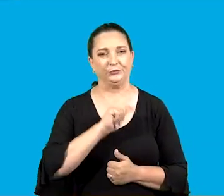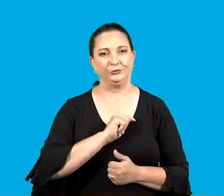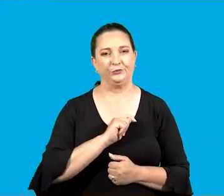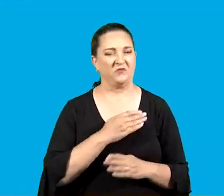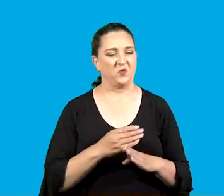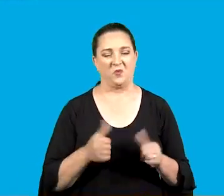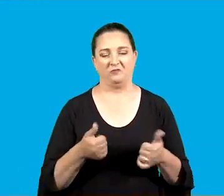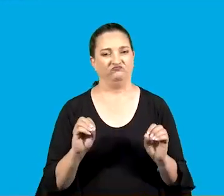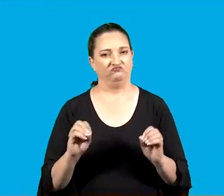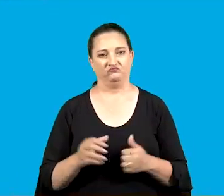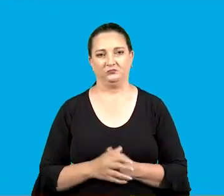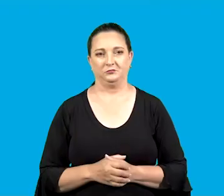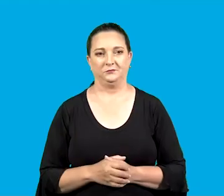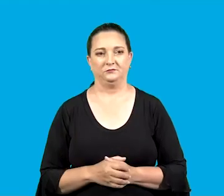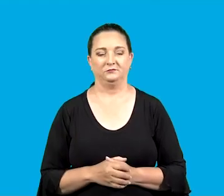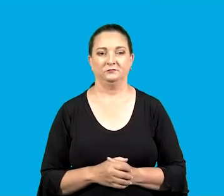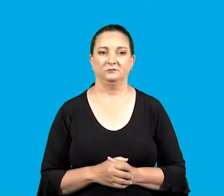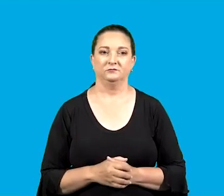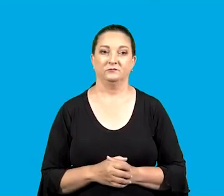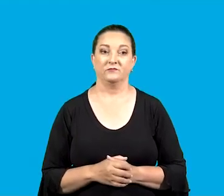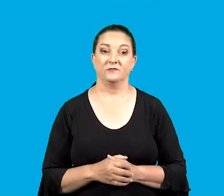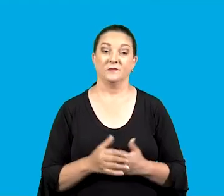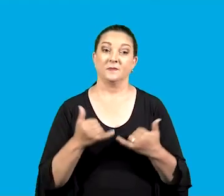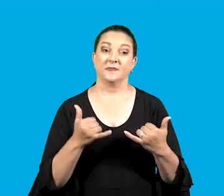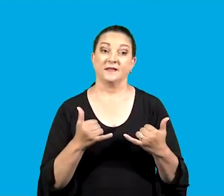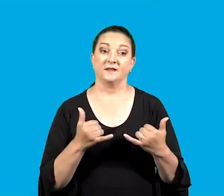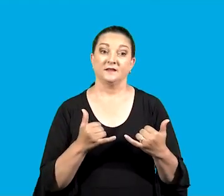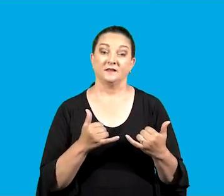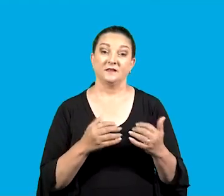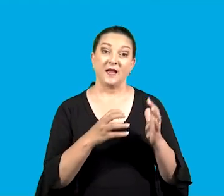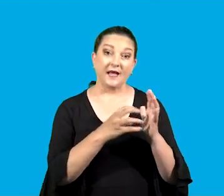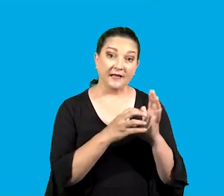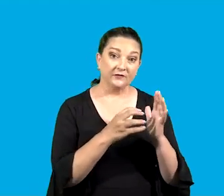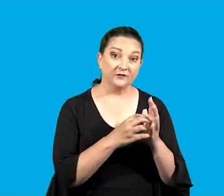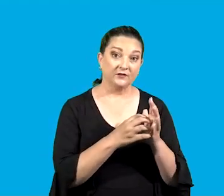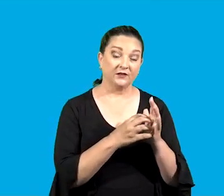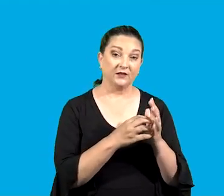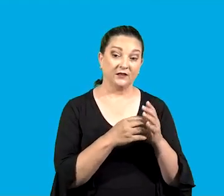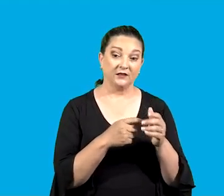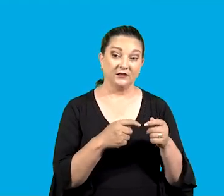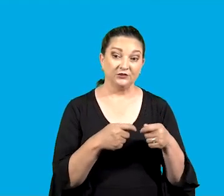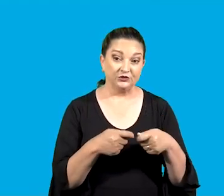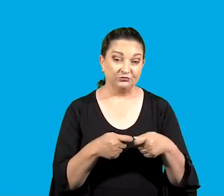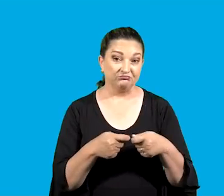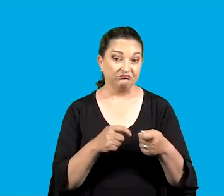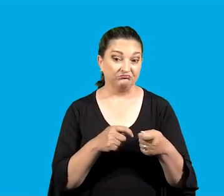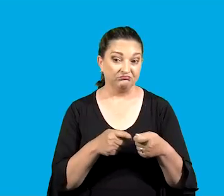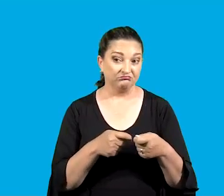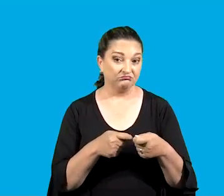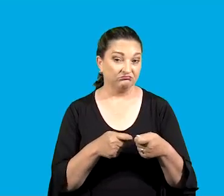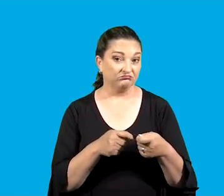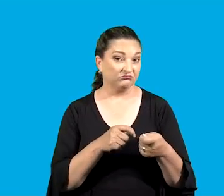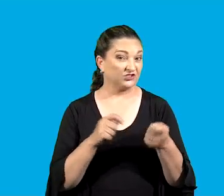So, you will see that even though there is no change on our advertising, it remained the same at